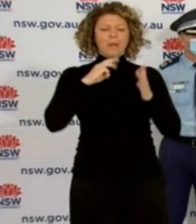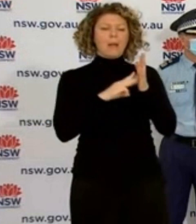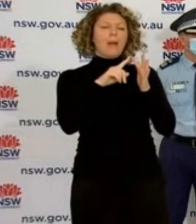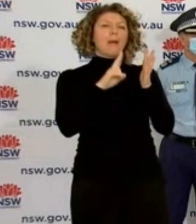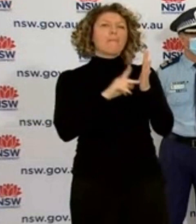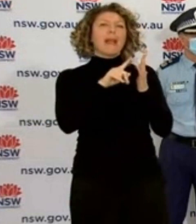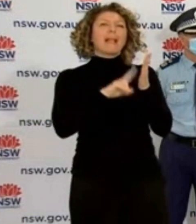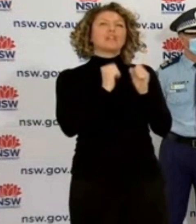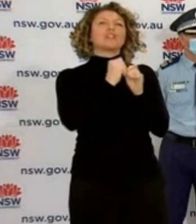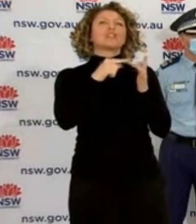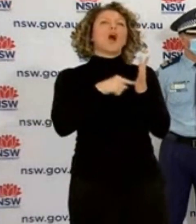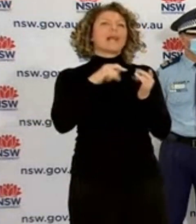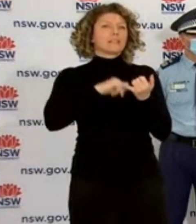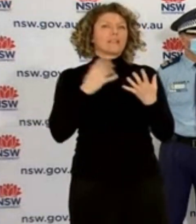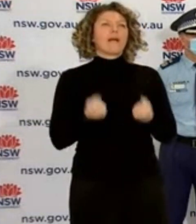meningitis.